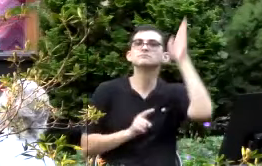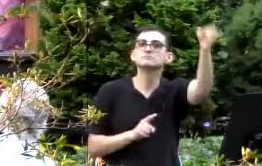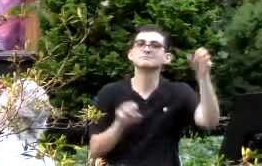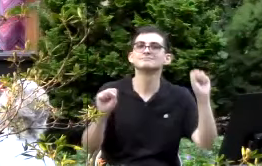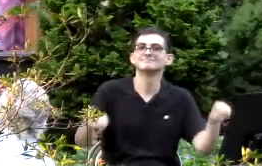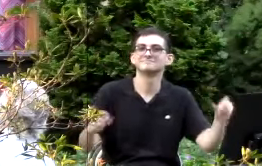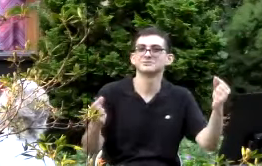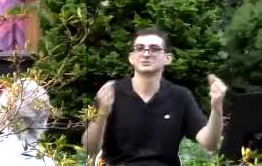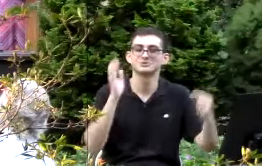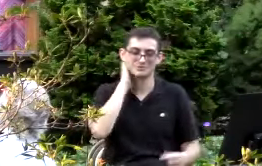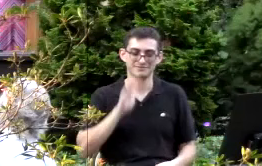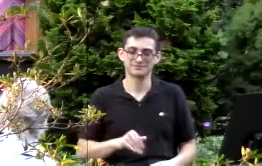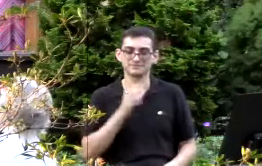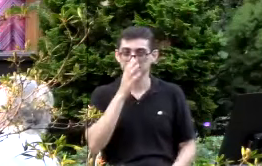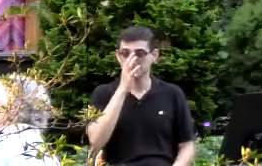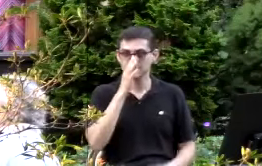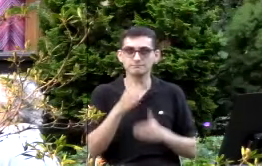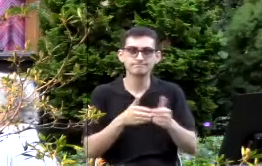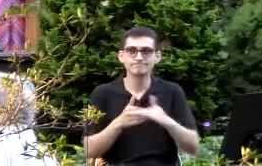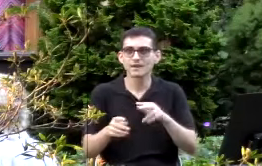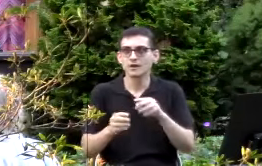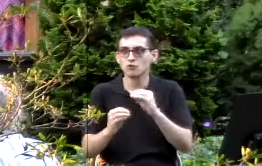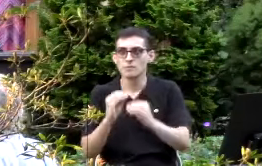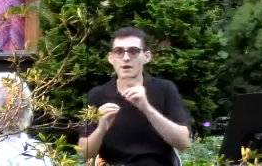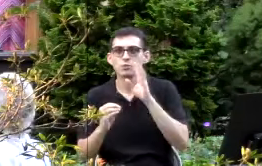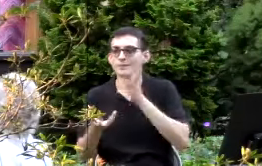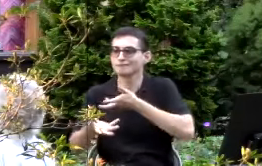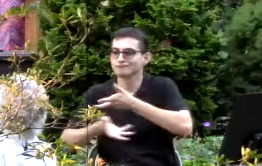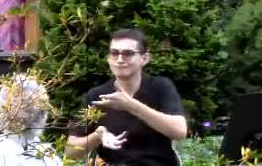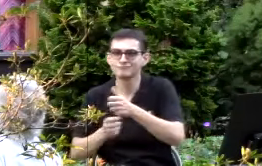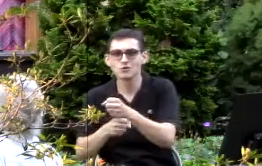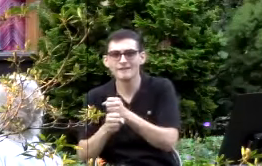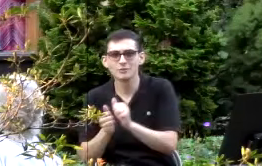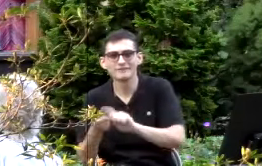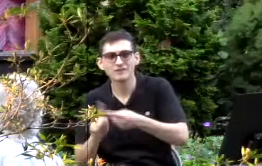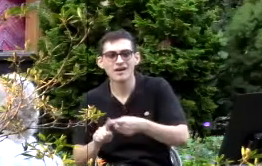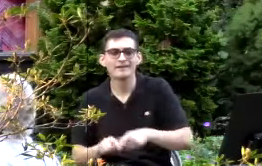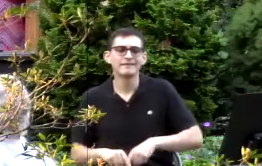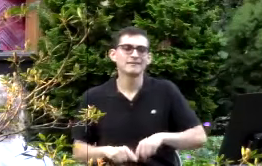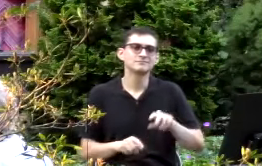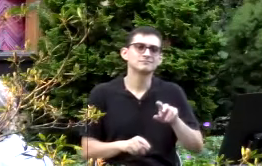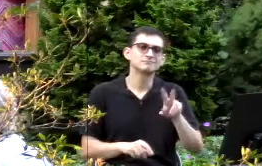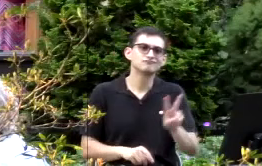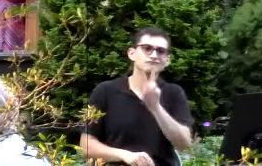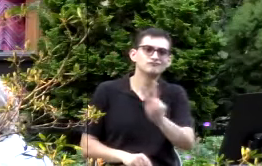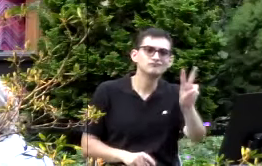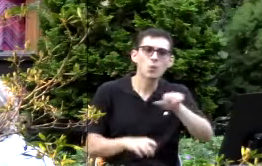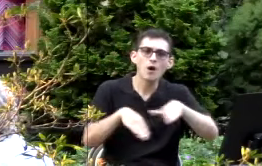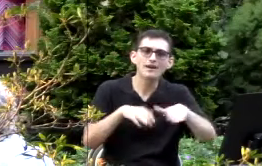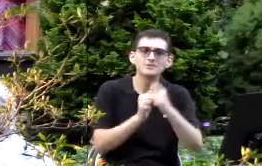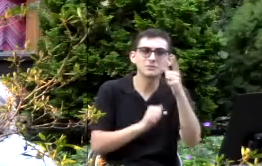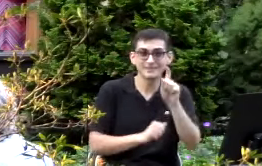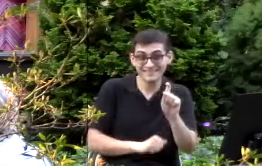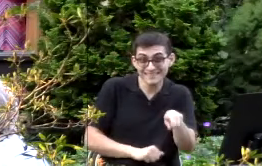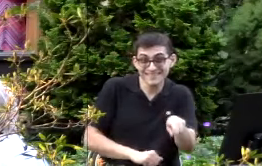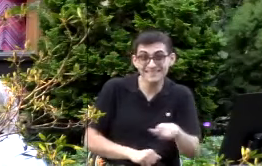community, whether that repair is sitting down and having coffee with a friend, going for a walk with someone who is in need, donating goods or